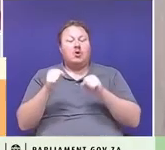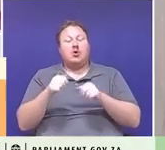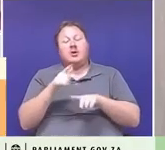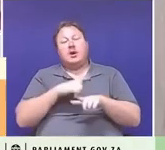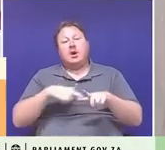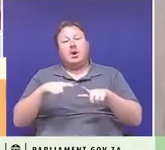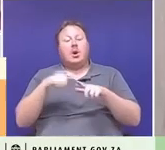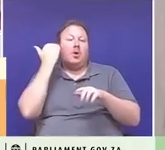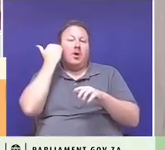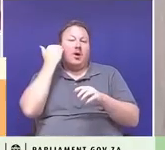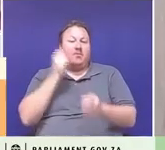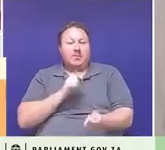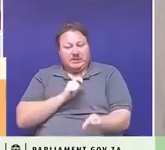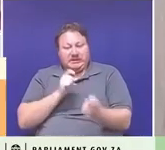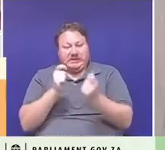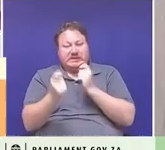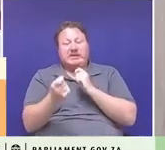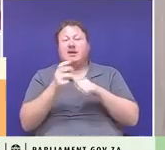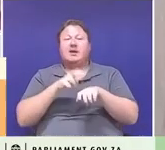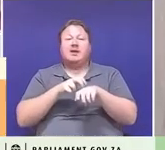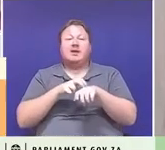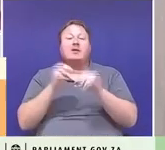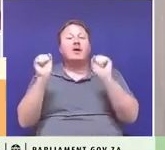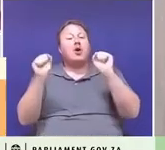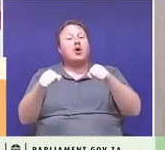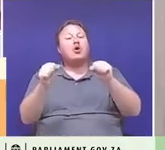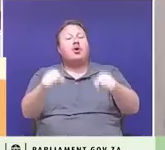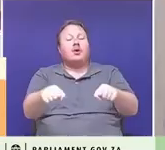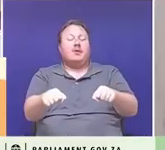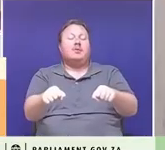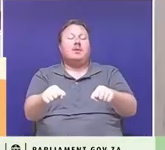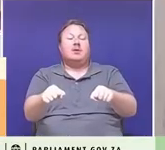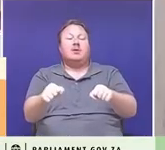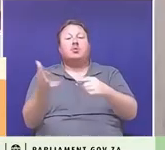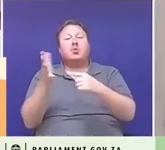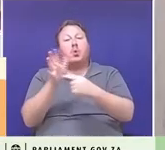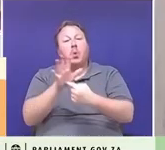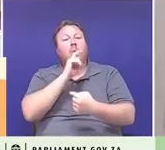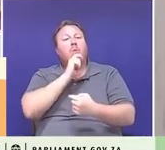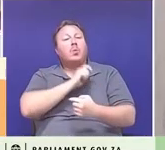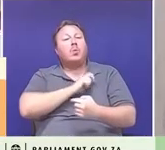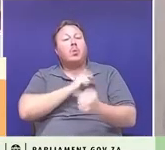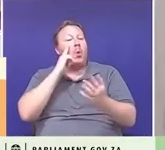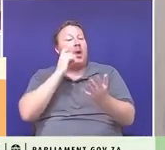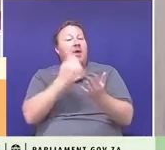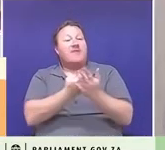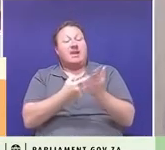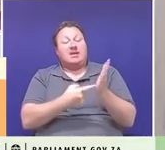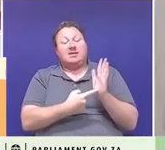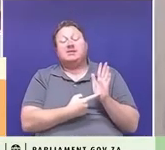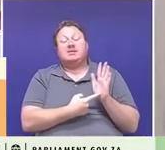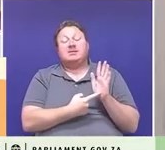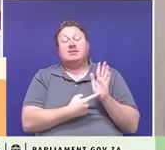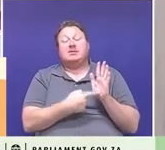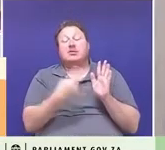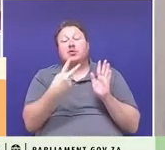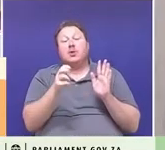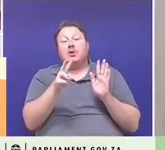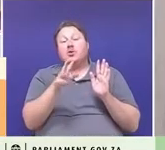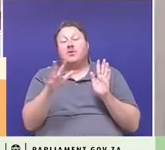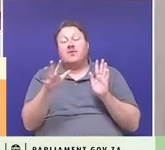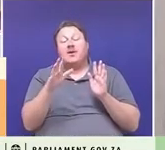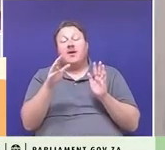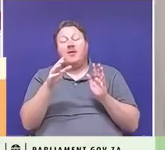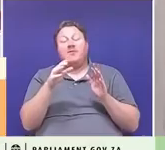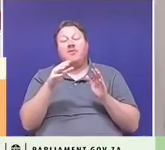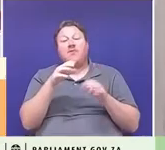around. Our agreement is based on the irrefutable evidence presented in this 2025 Provincial